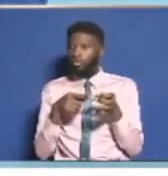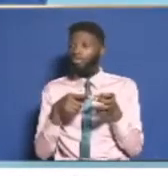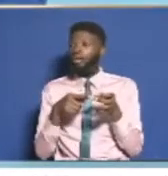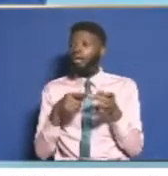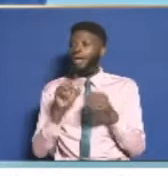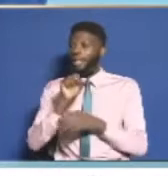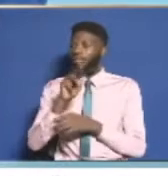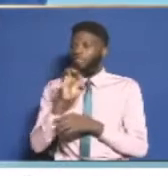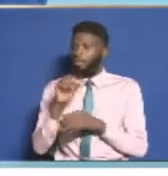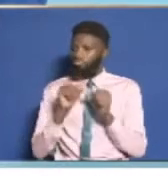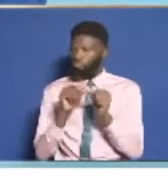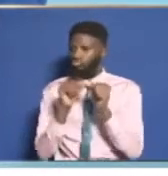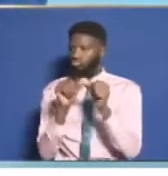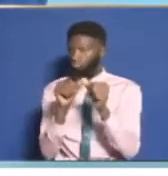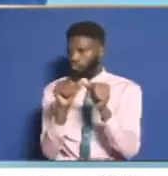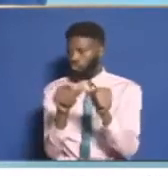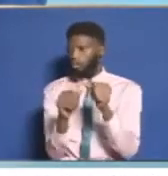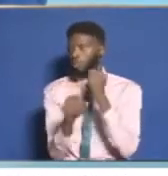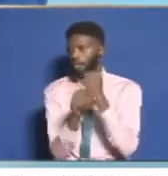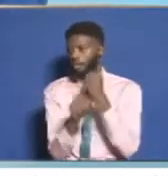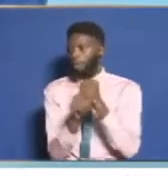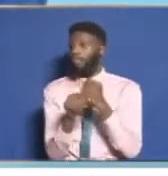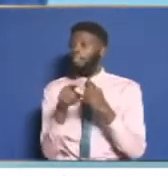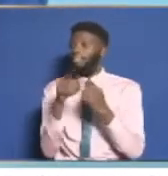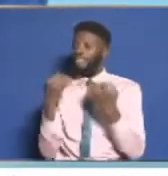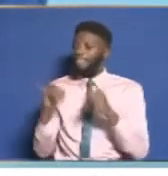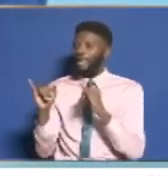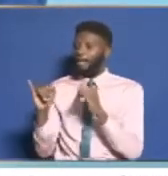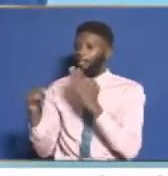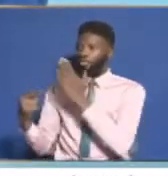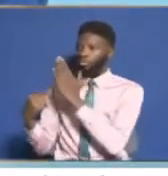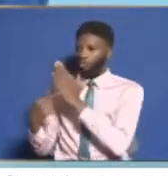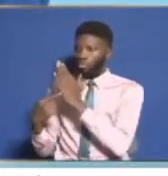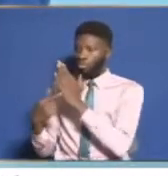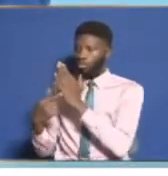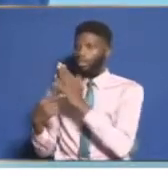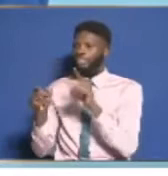which are trying to have a hybrid between digitization mm-hmm. and also